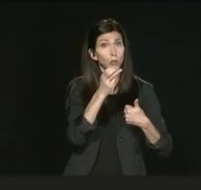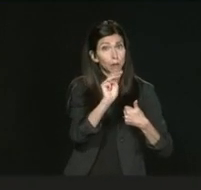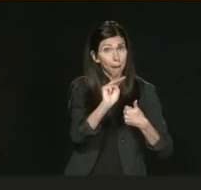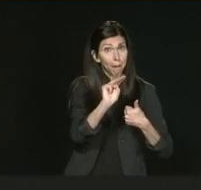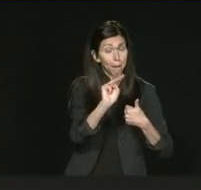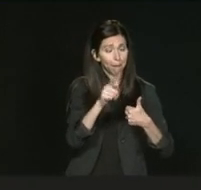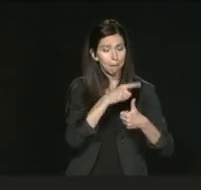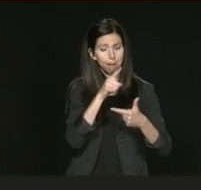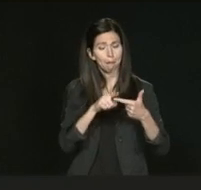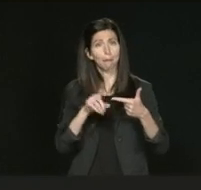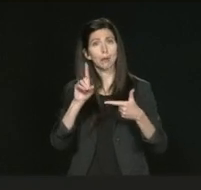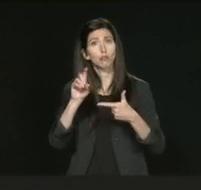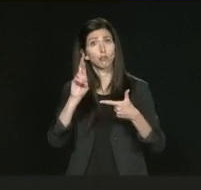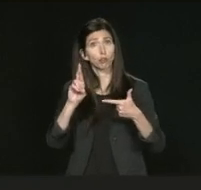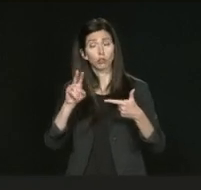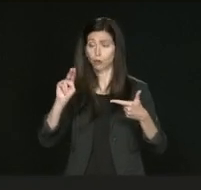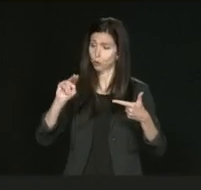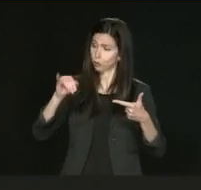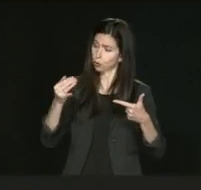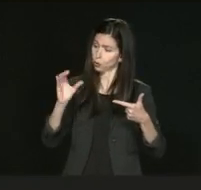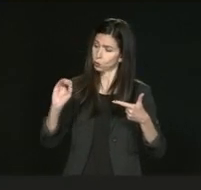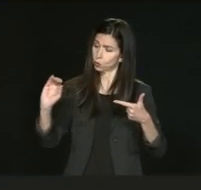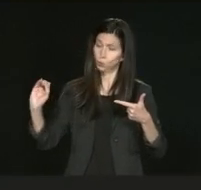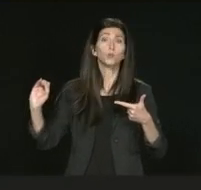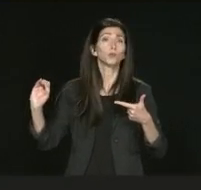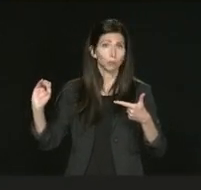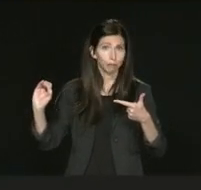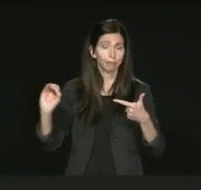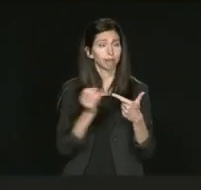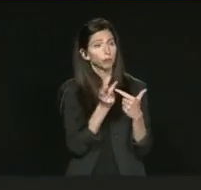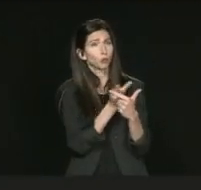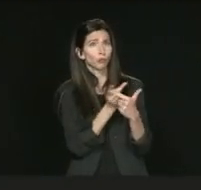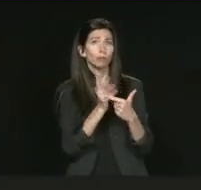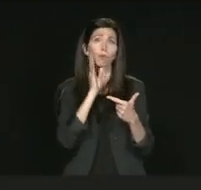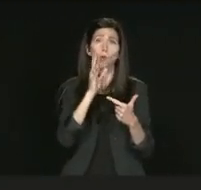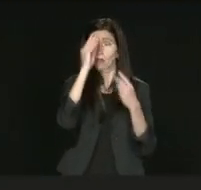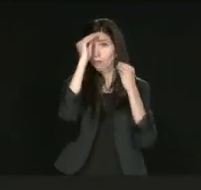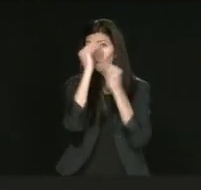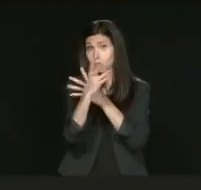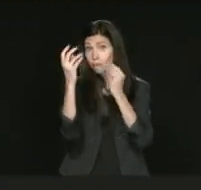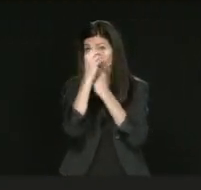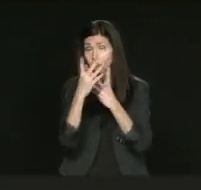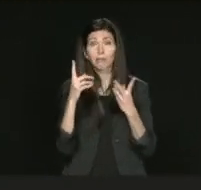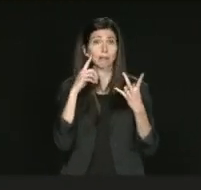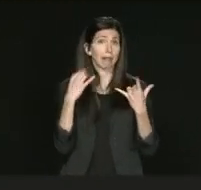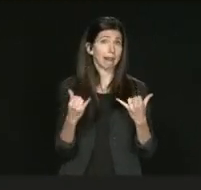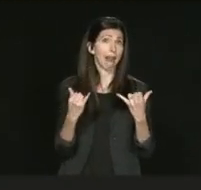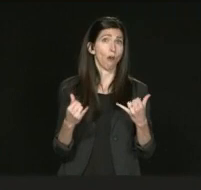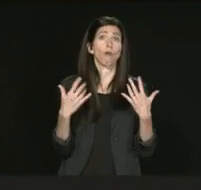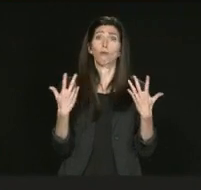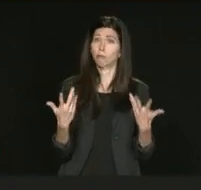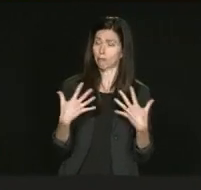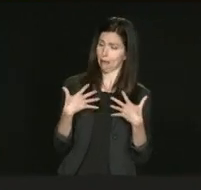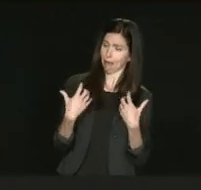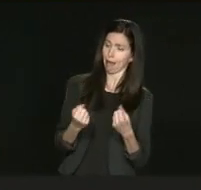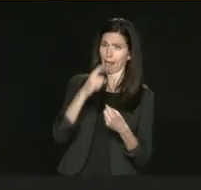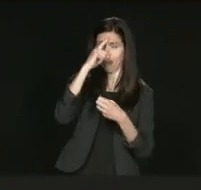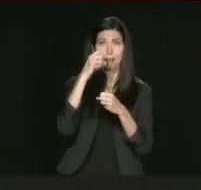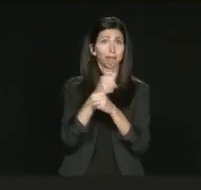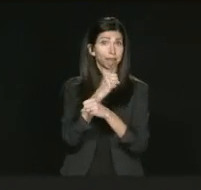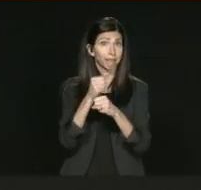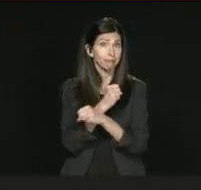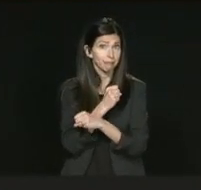an update in public health statistics. Hello, everyone. We'll start with the latest numbers on COVID-19 in